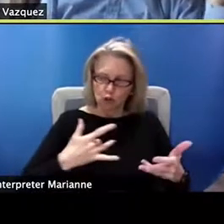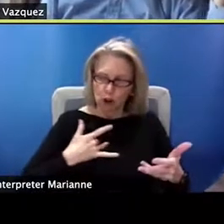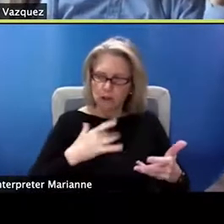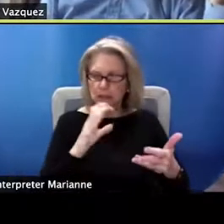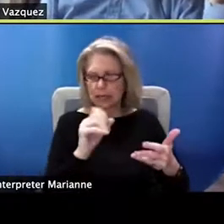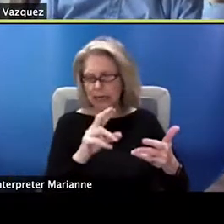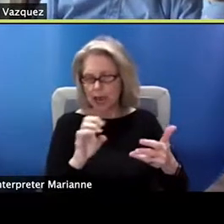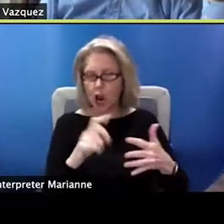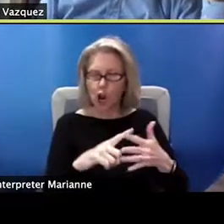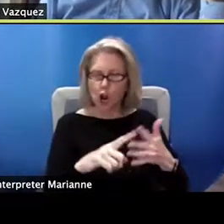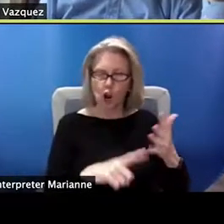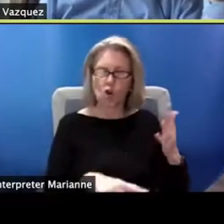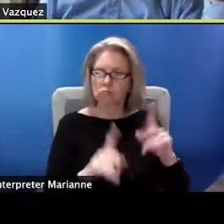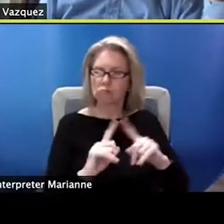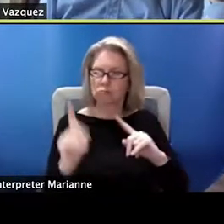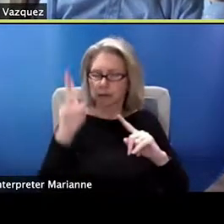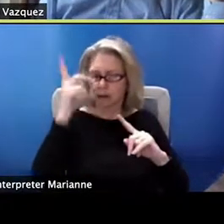is a completely different politics.